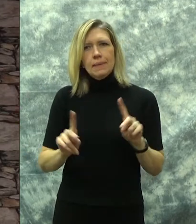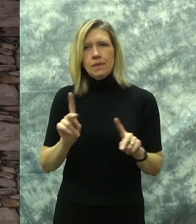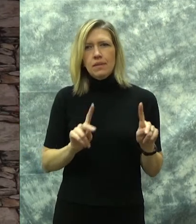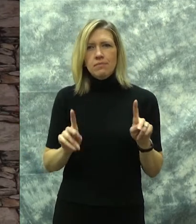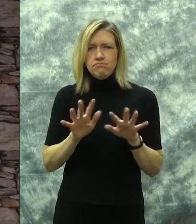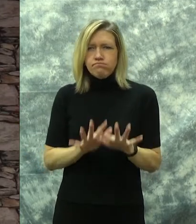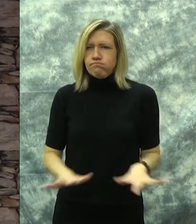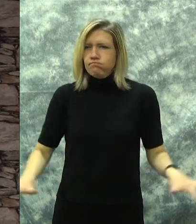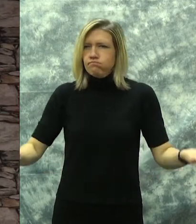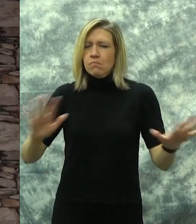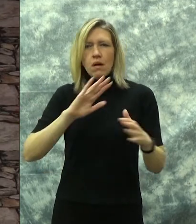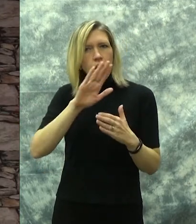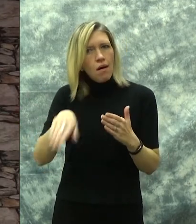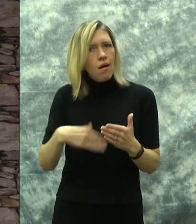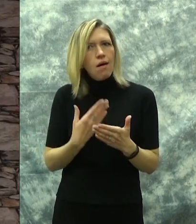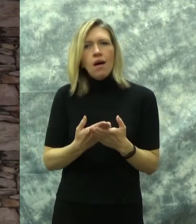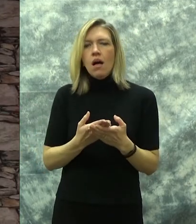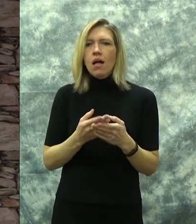all spiritual paths.